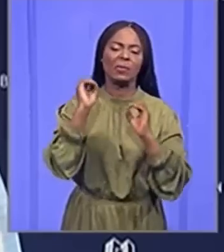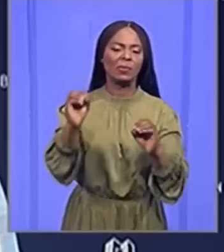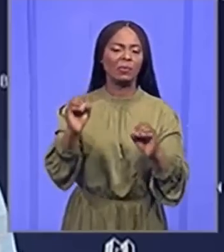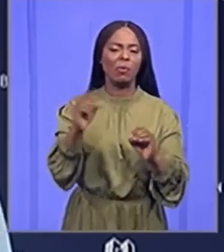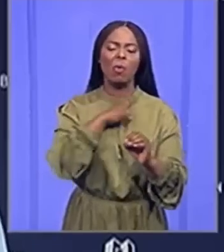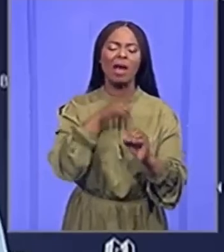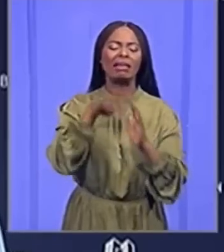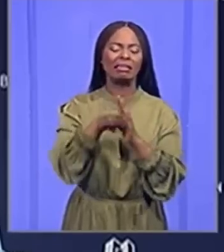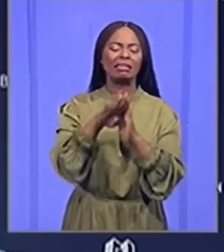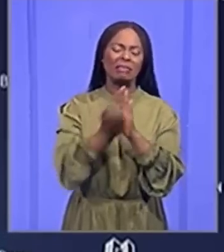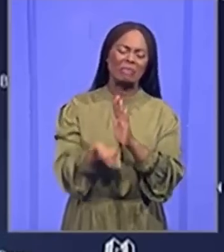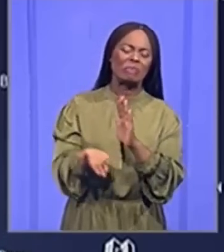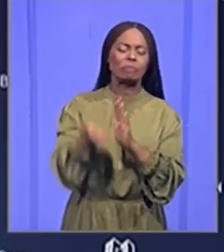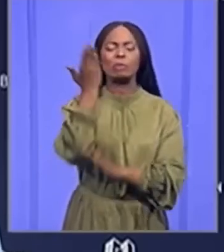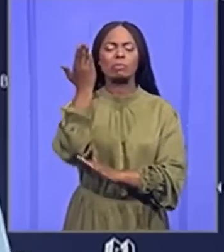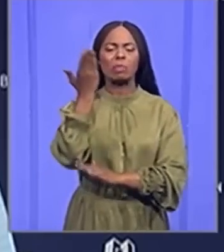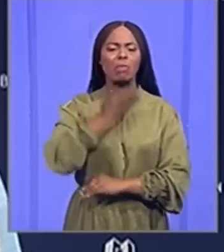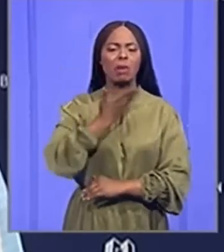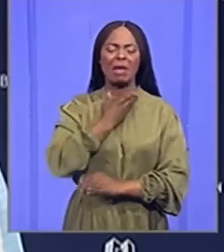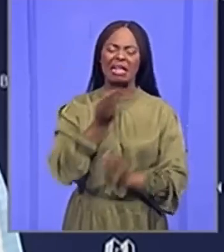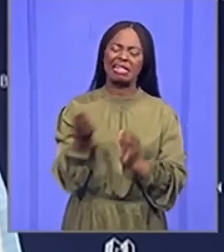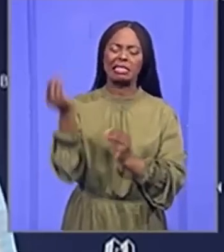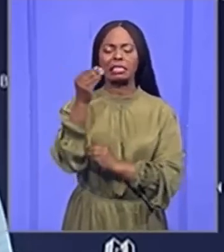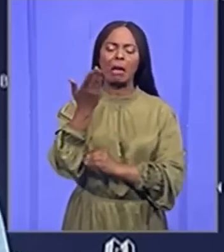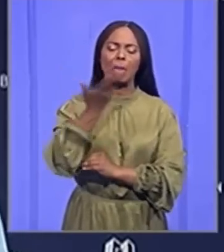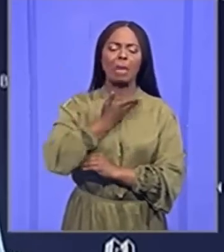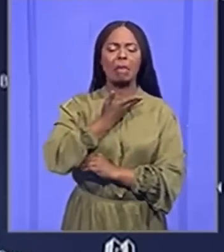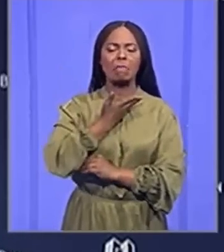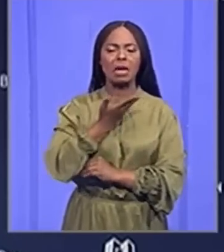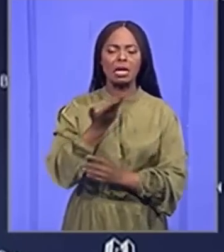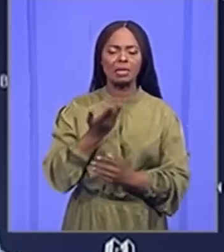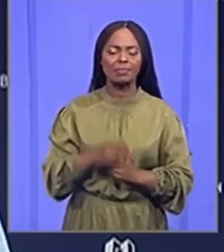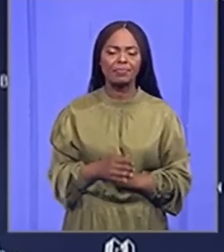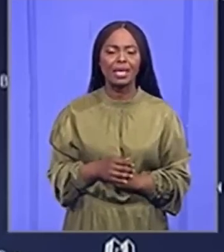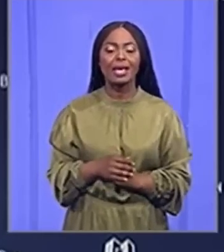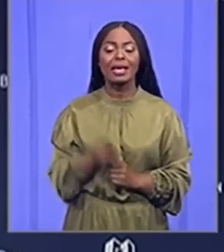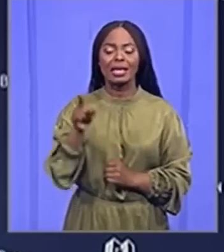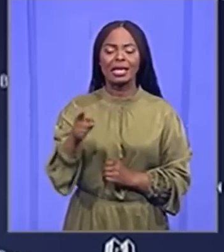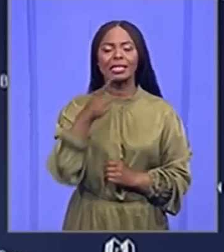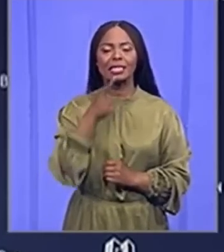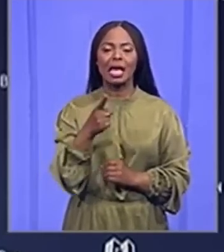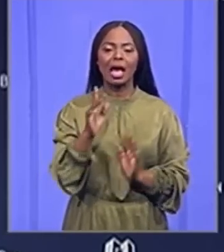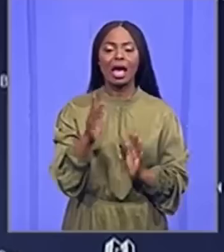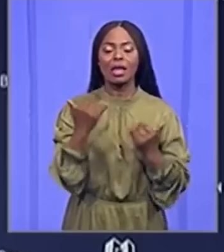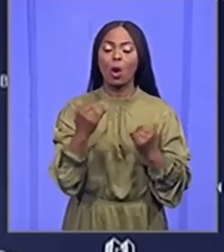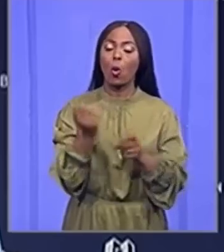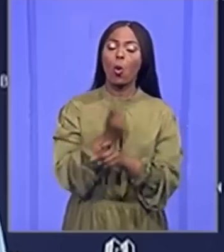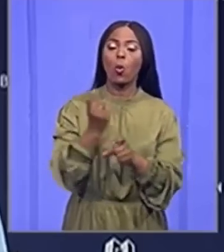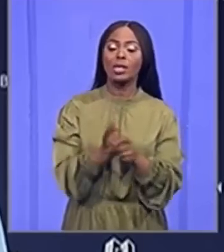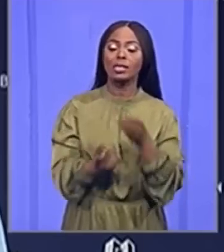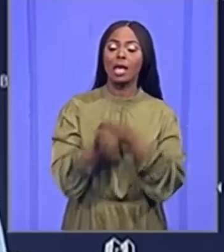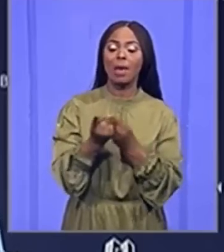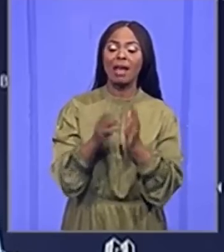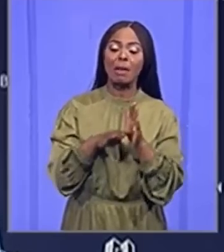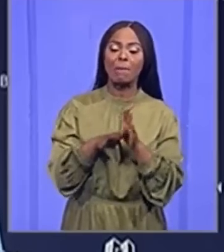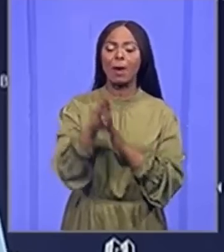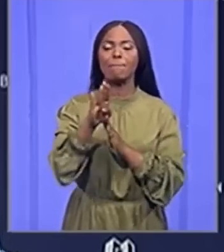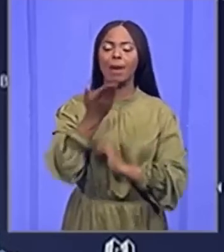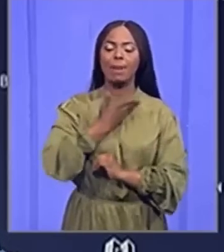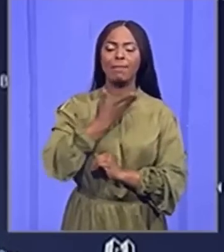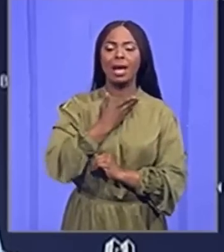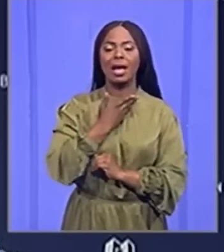ya tswala e tšwela pele e ba mo godimo. Gomme o ile a re se selo a se tlo diragala nako ka moka gomme